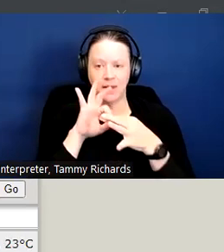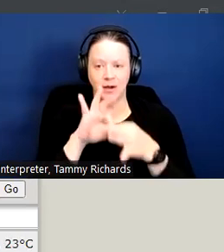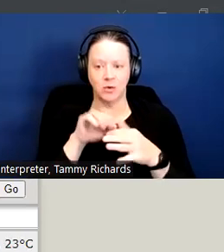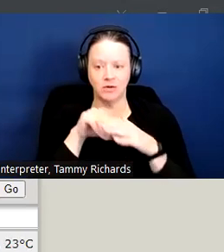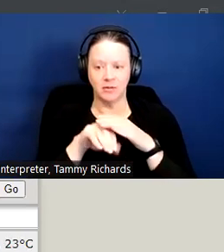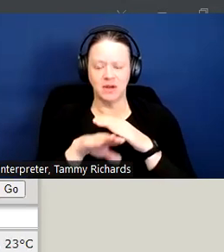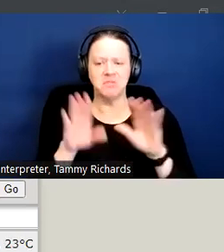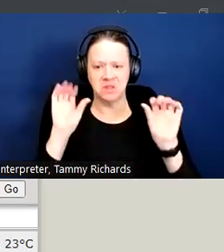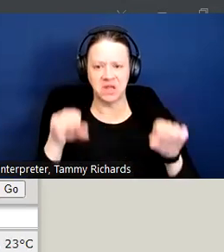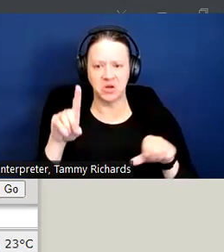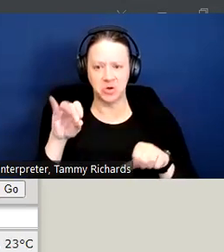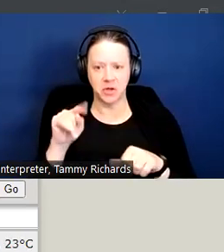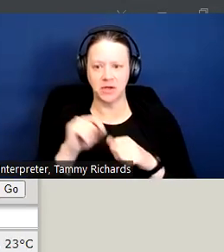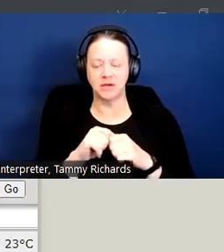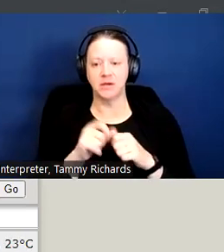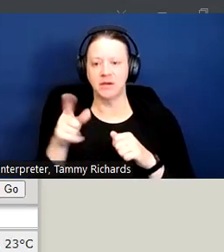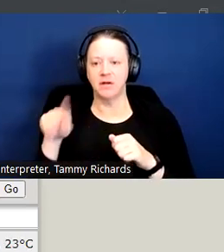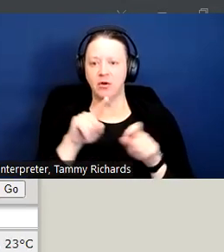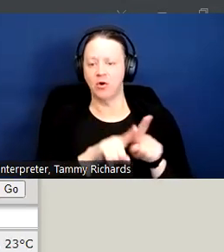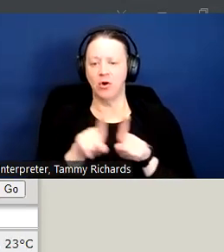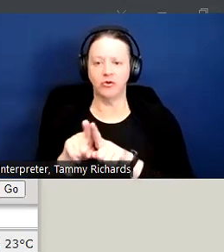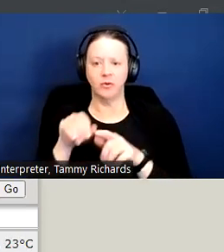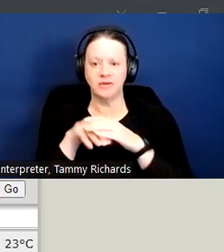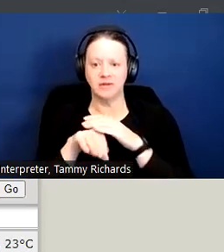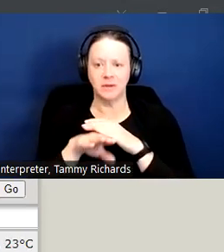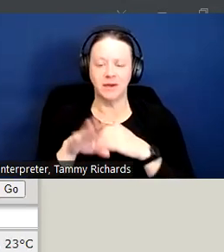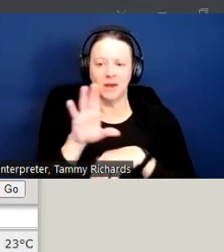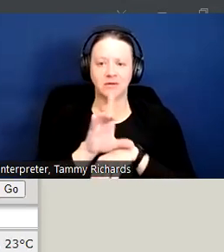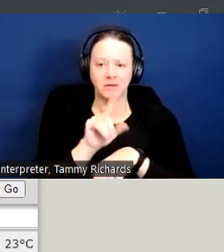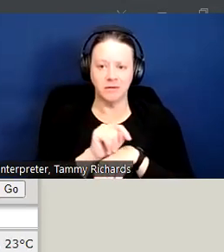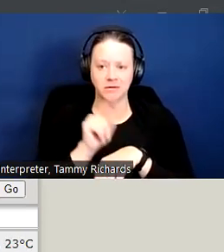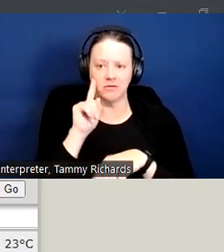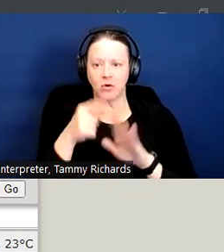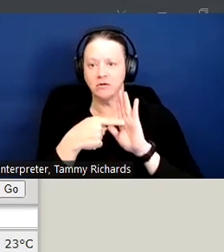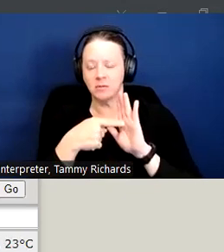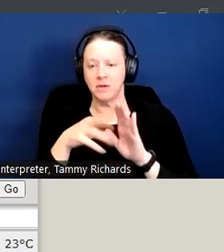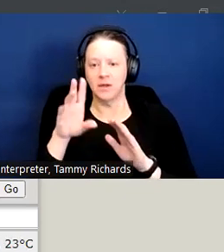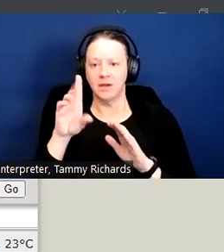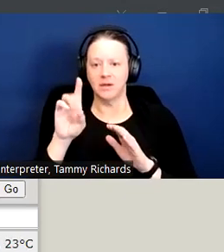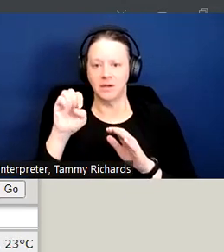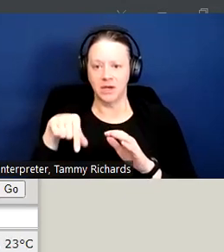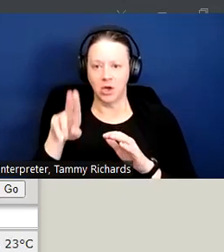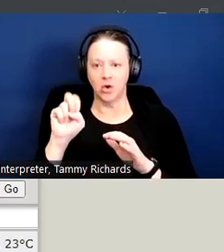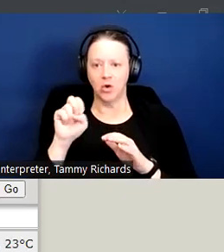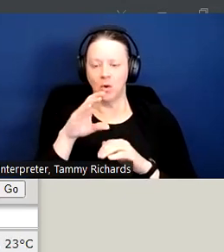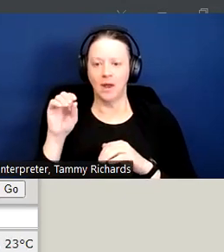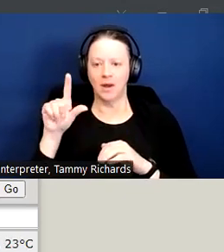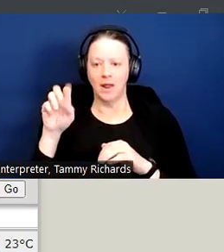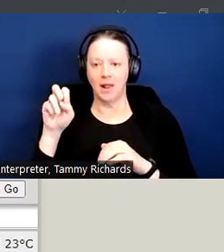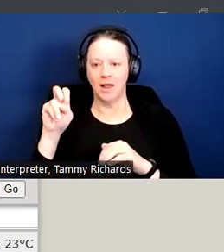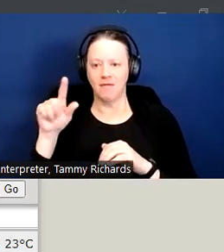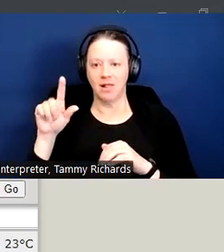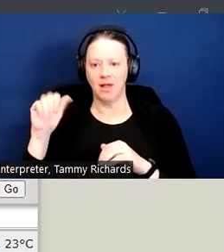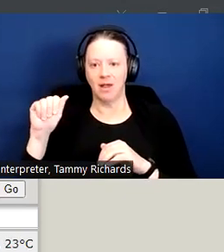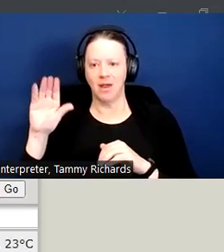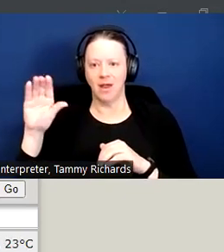so. There are also accessibility consultants out there like DQ and Level Access